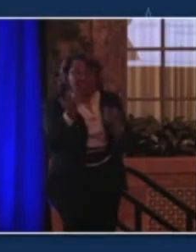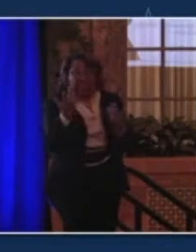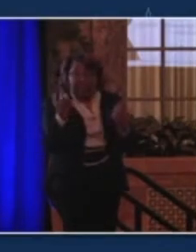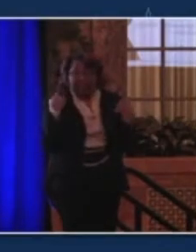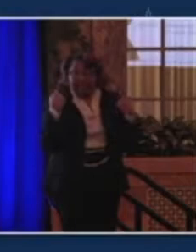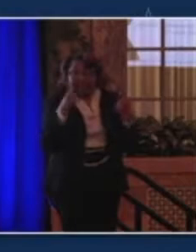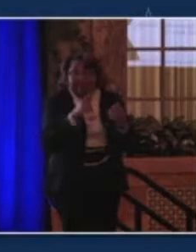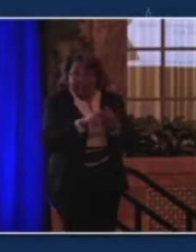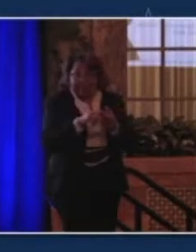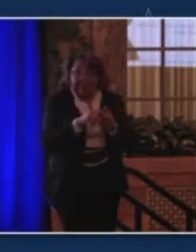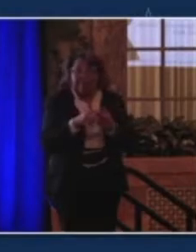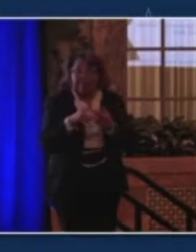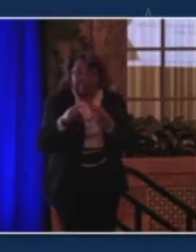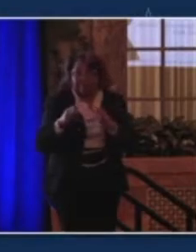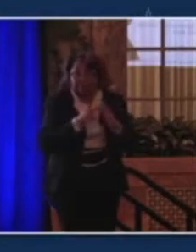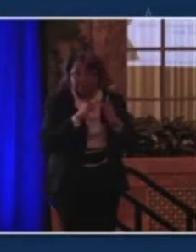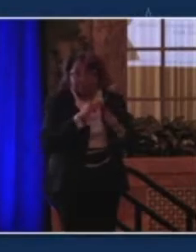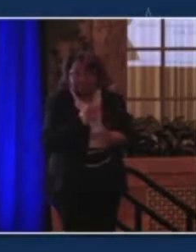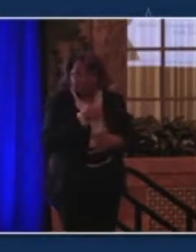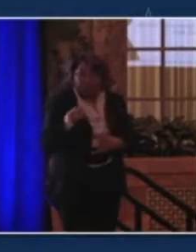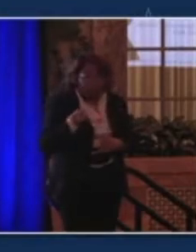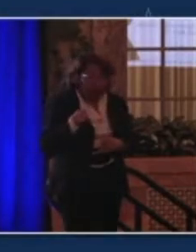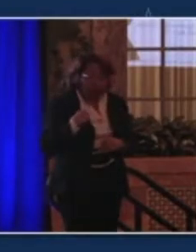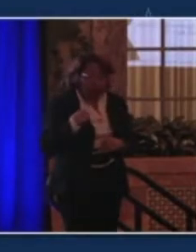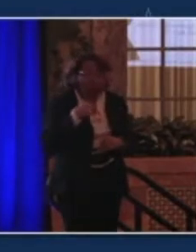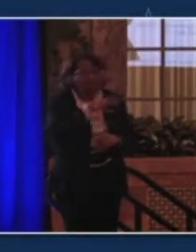Latinx descent. And a black